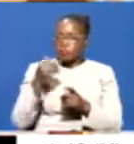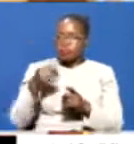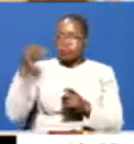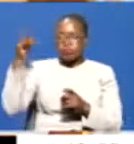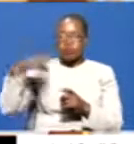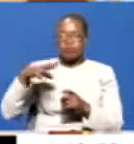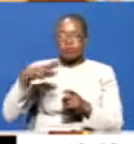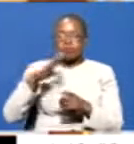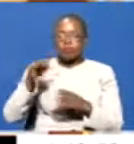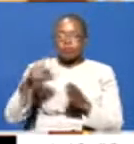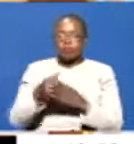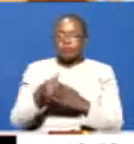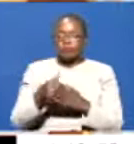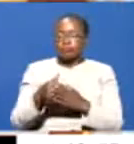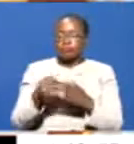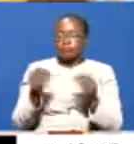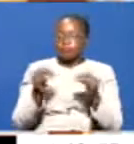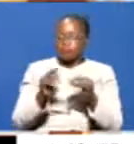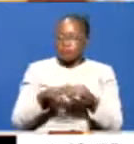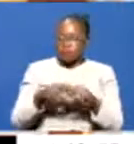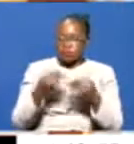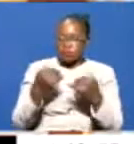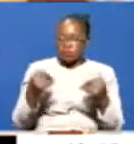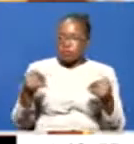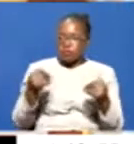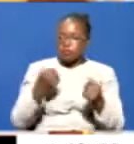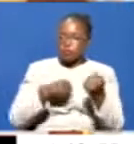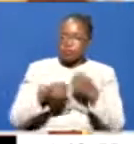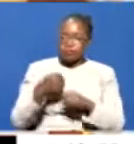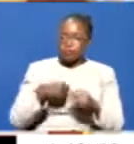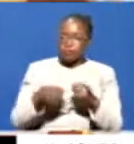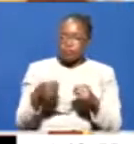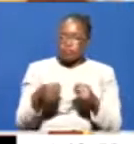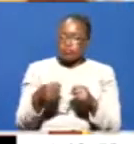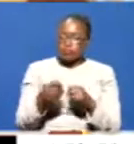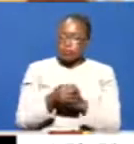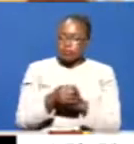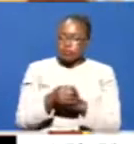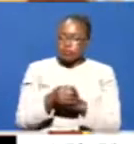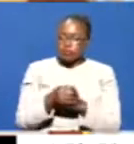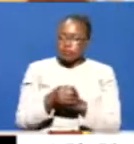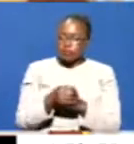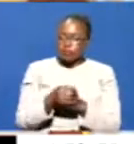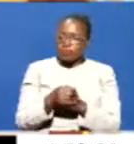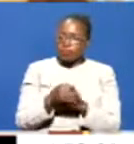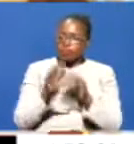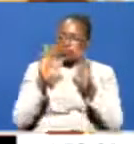online activities that make ICT talent and digital skills integral